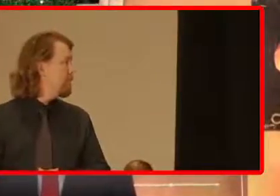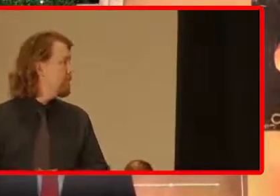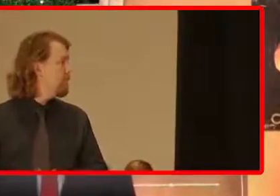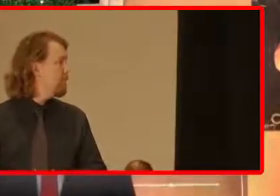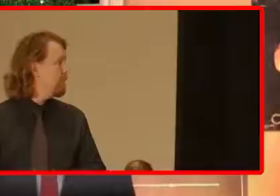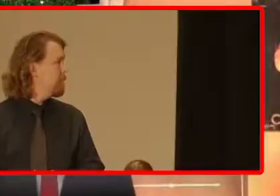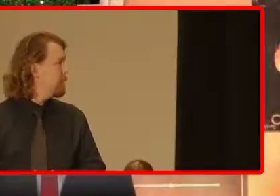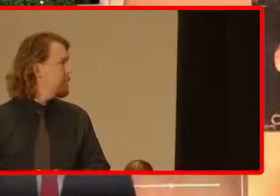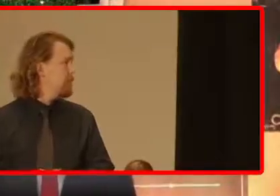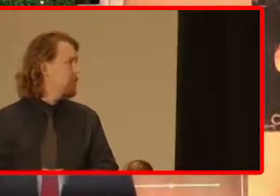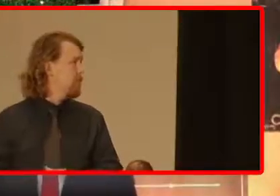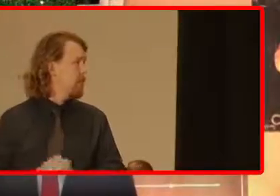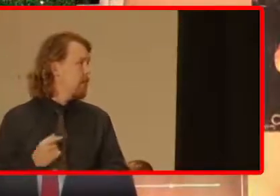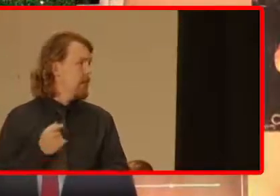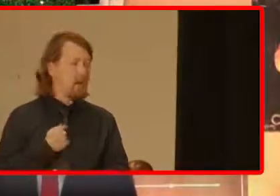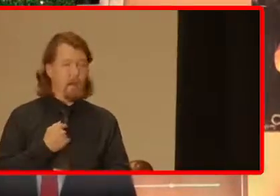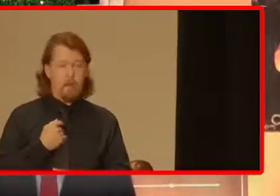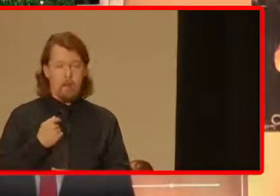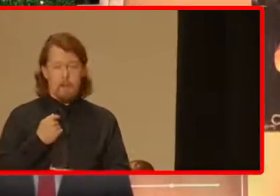And I'm hoping that